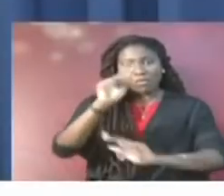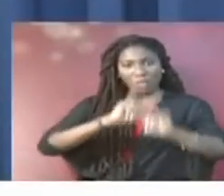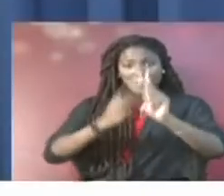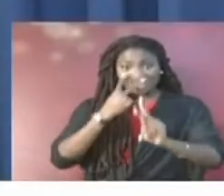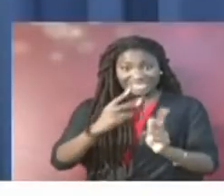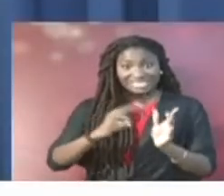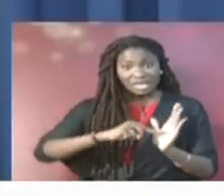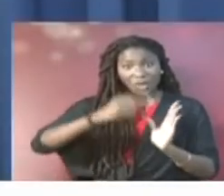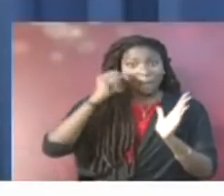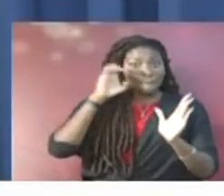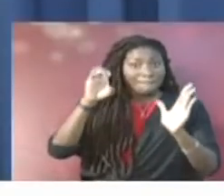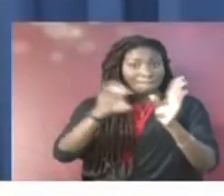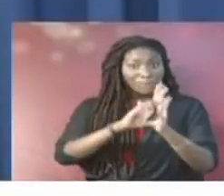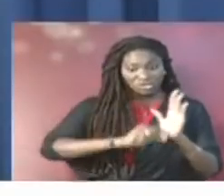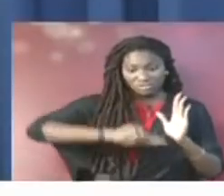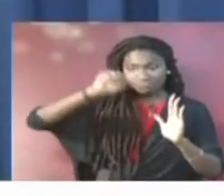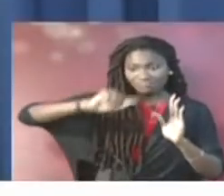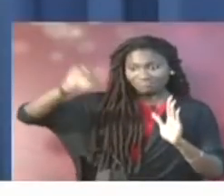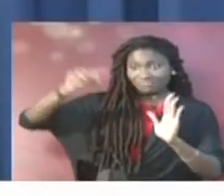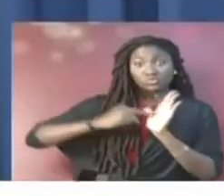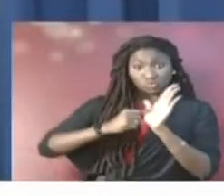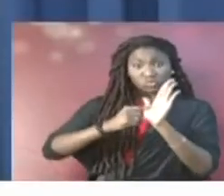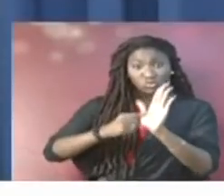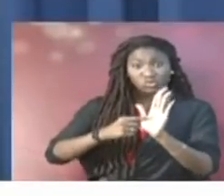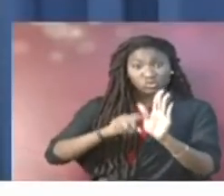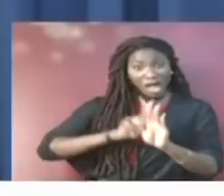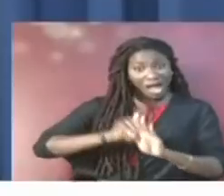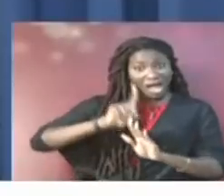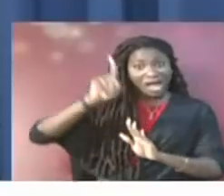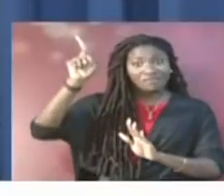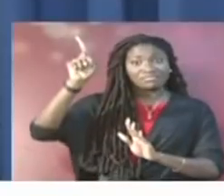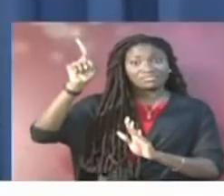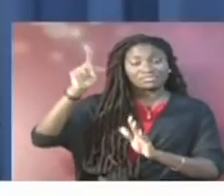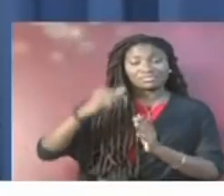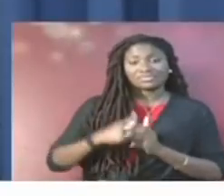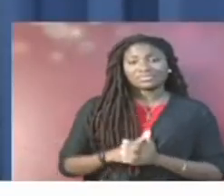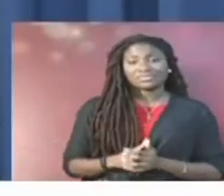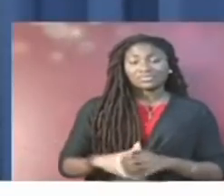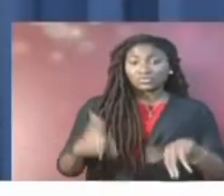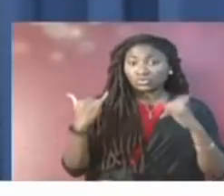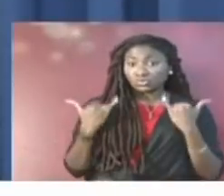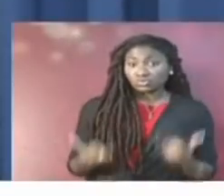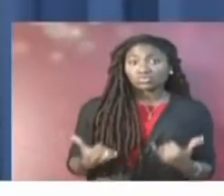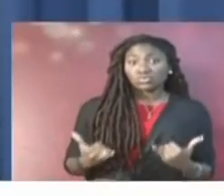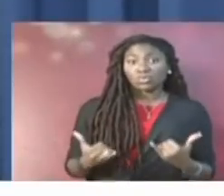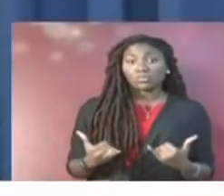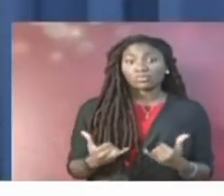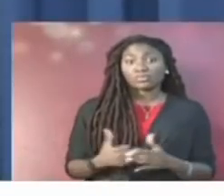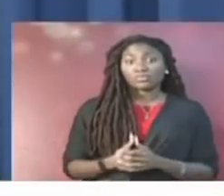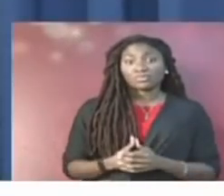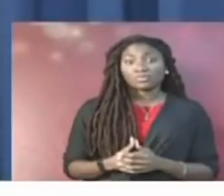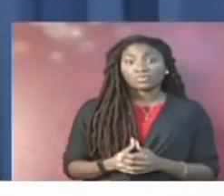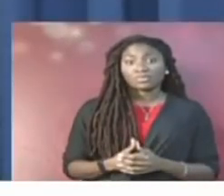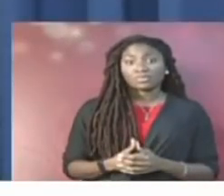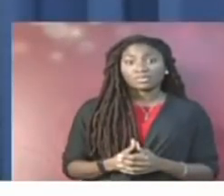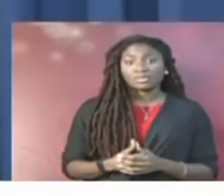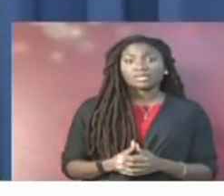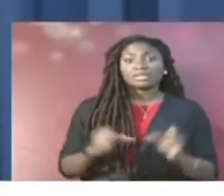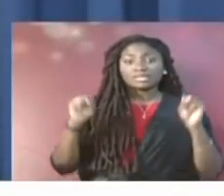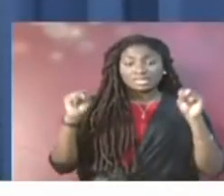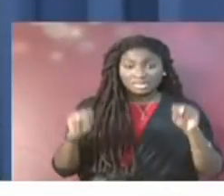presented. The proportion of persons, today we actually were in the process of going to report 10 additional P1